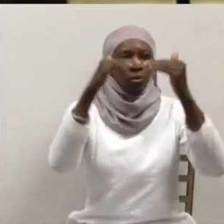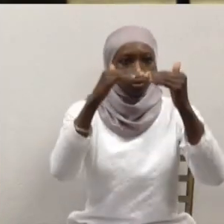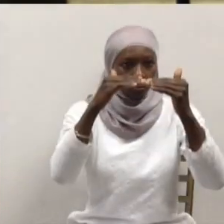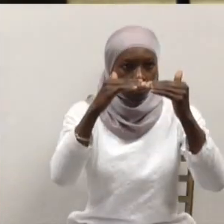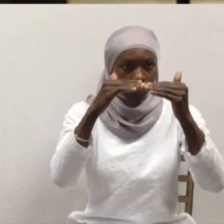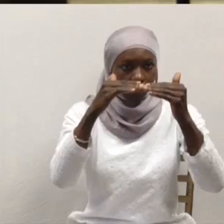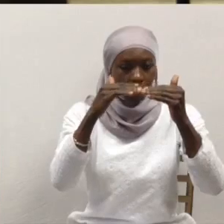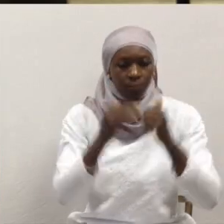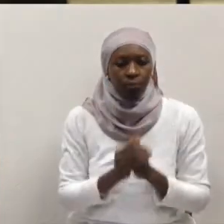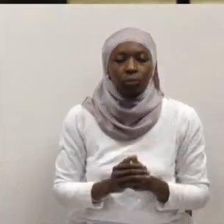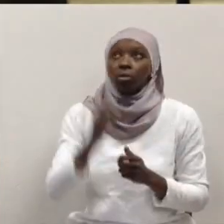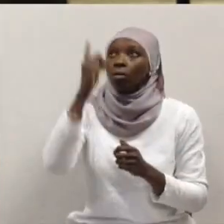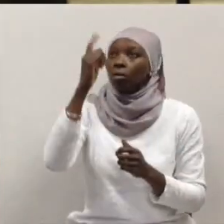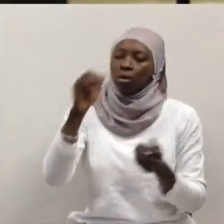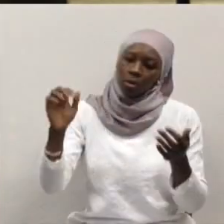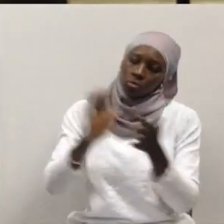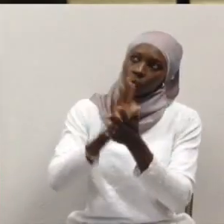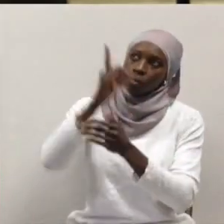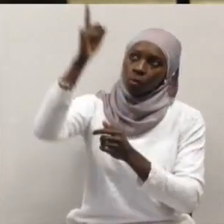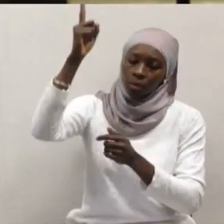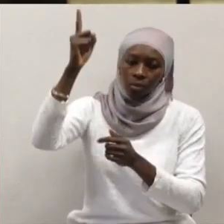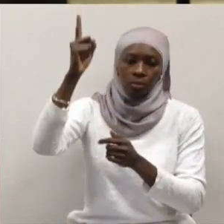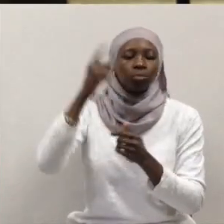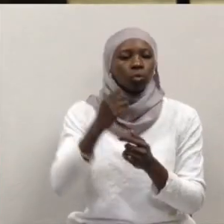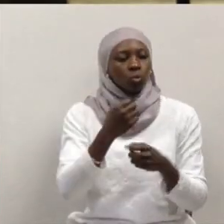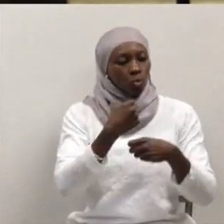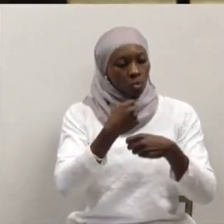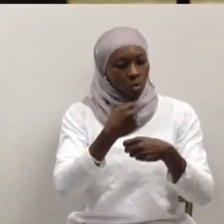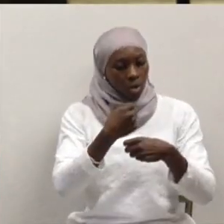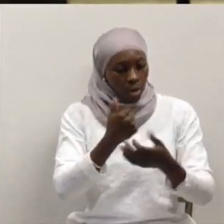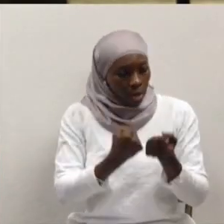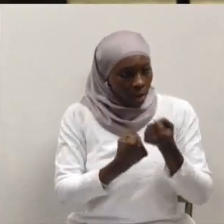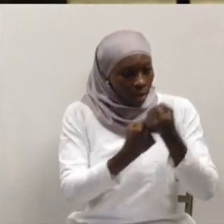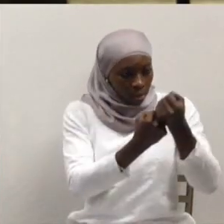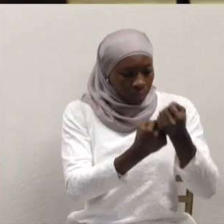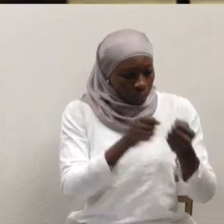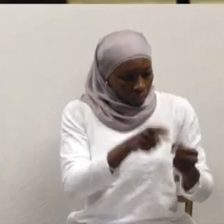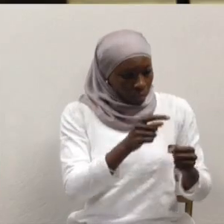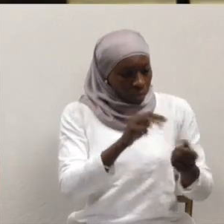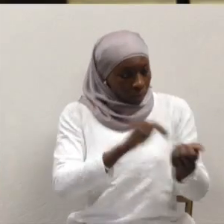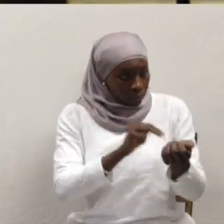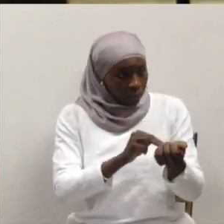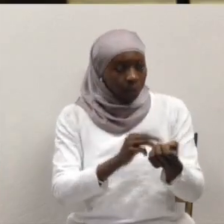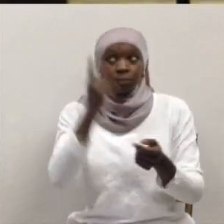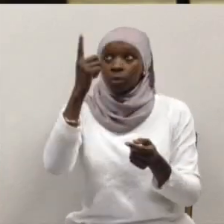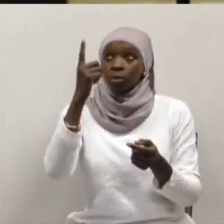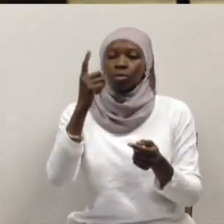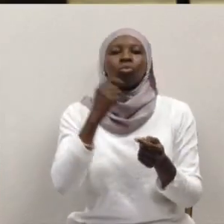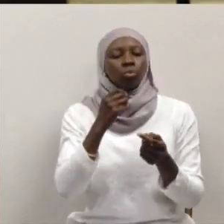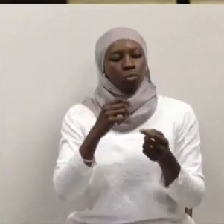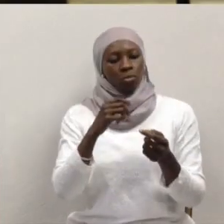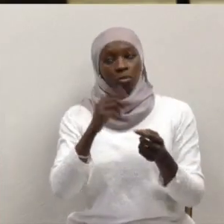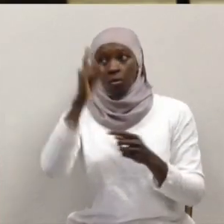Then Allah subhanahu wa ta'ala, to assure the Muslims, he tells us, and to Allah belong the soldiers of